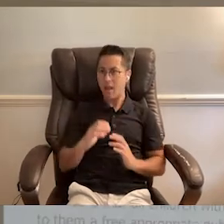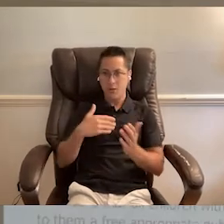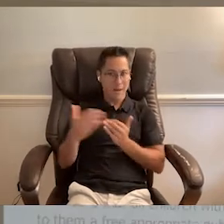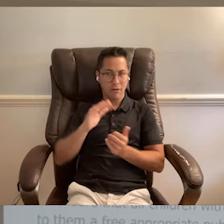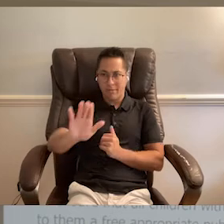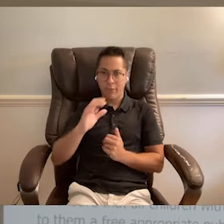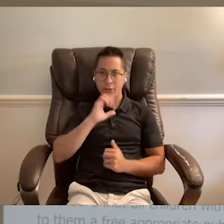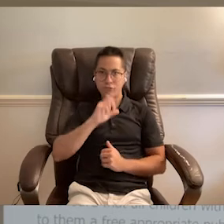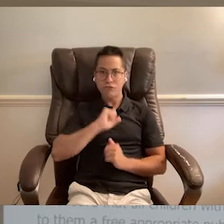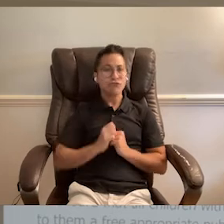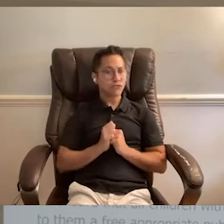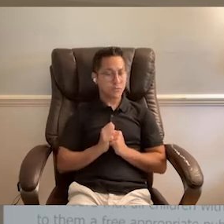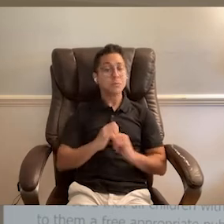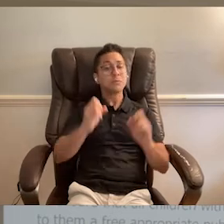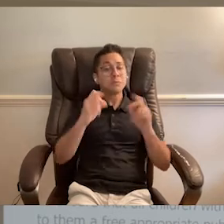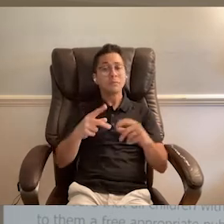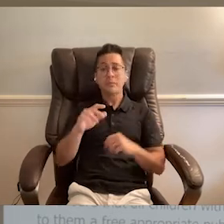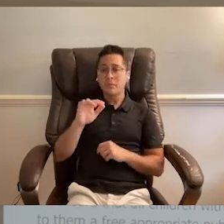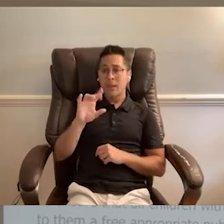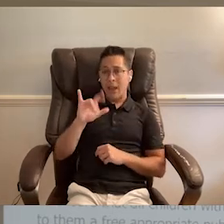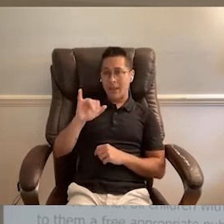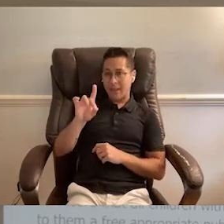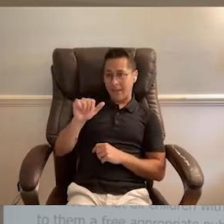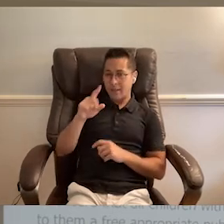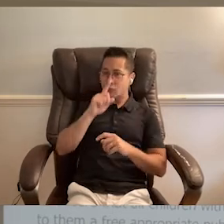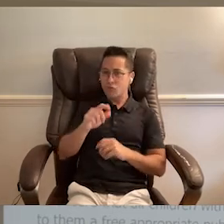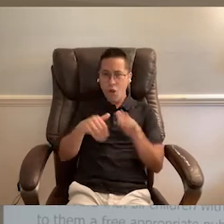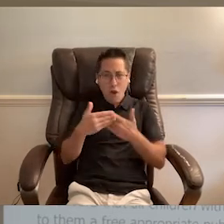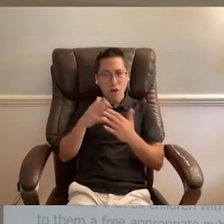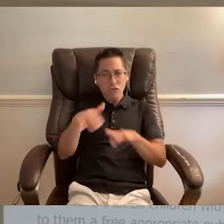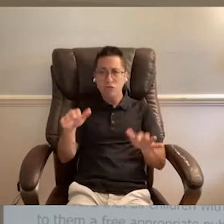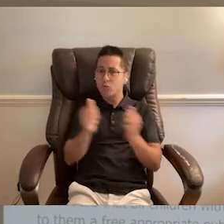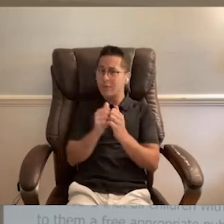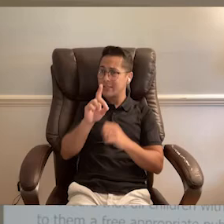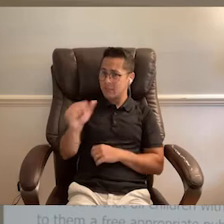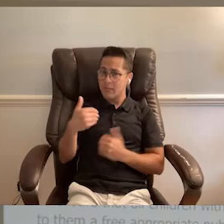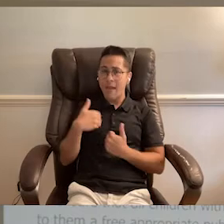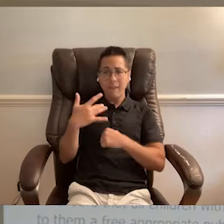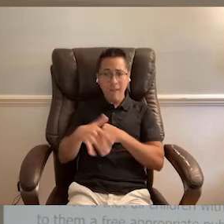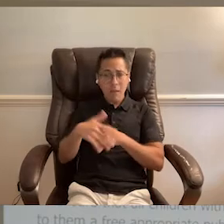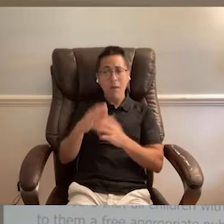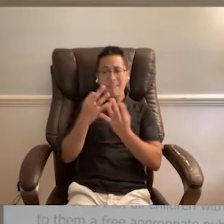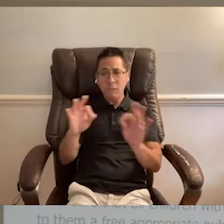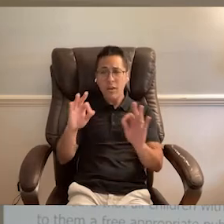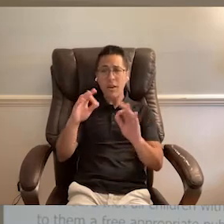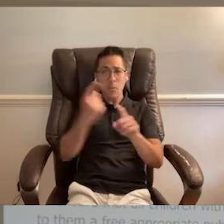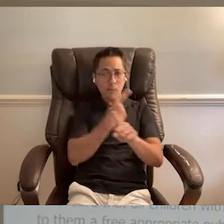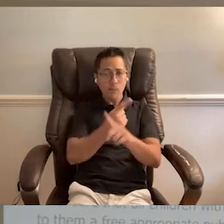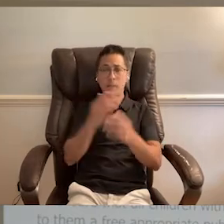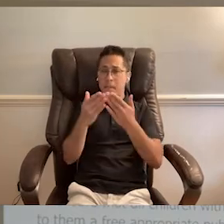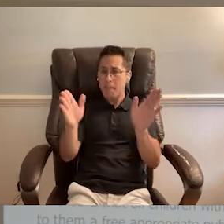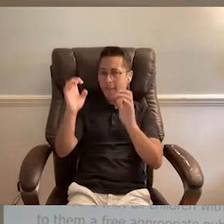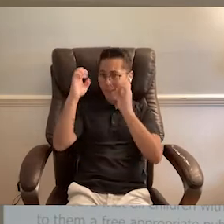Okay, so IDEA is to ensure all children with disabilities have available to them a free, appropriate public education. You will